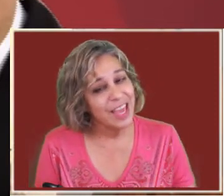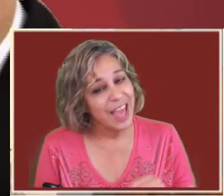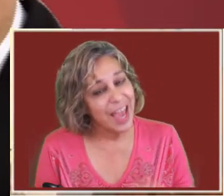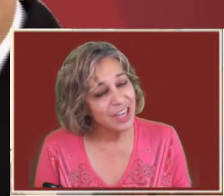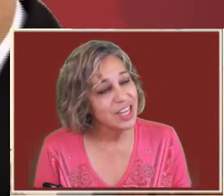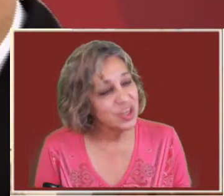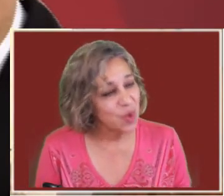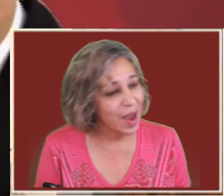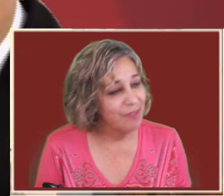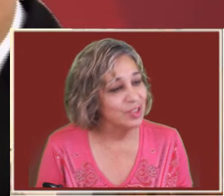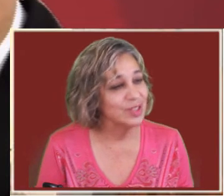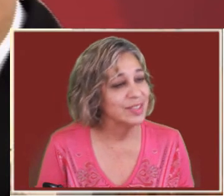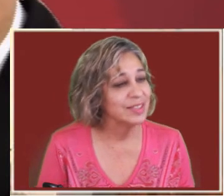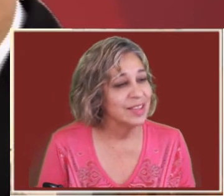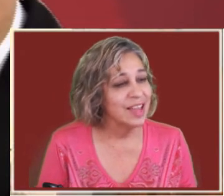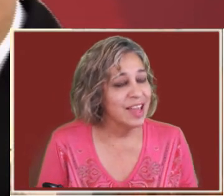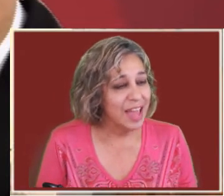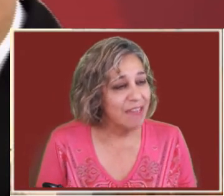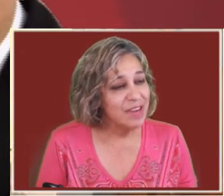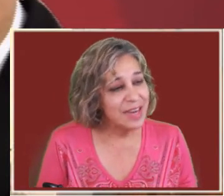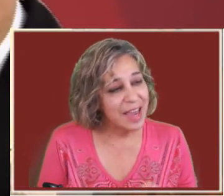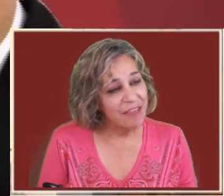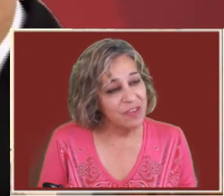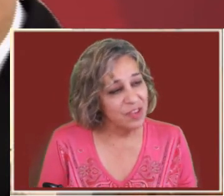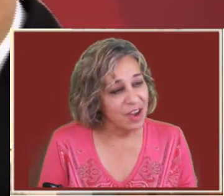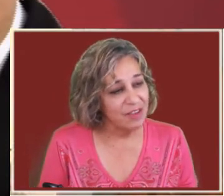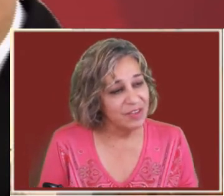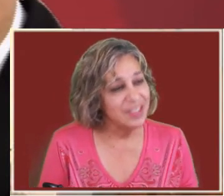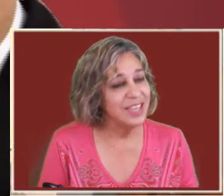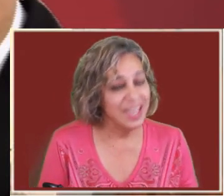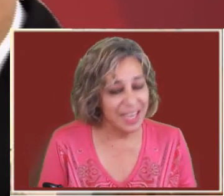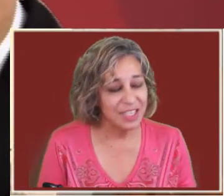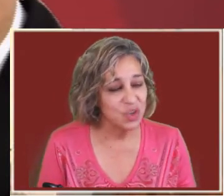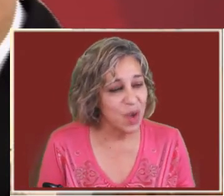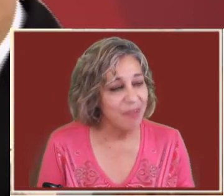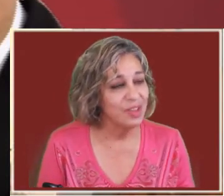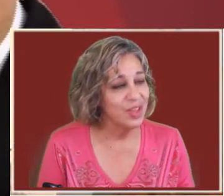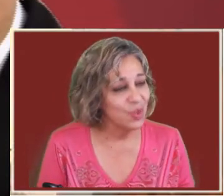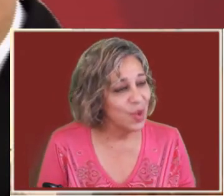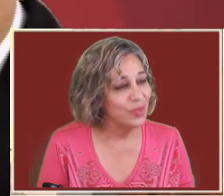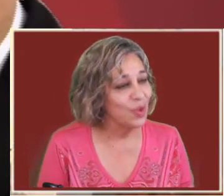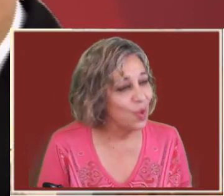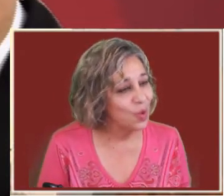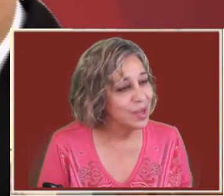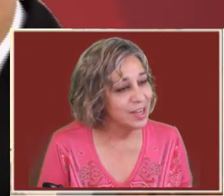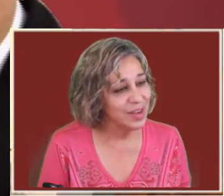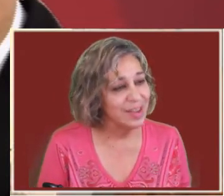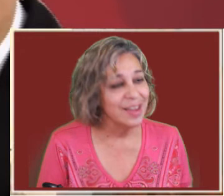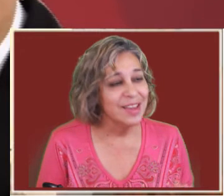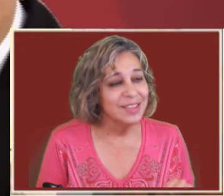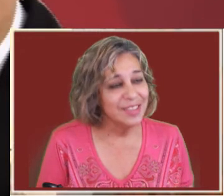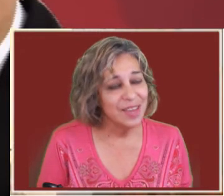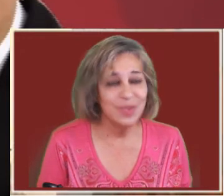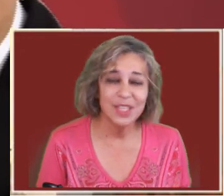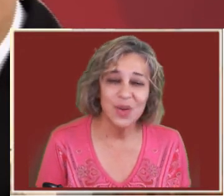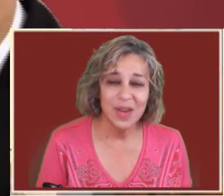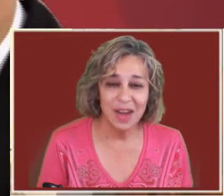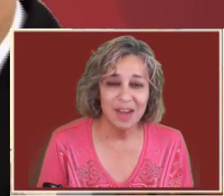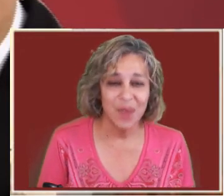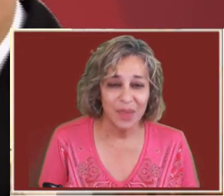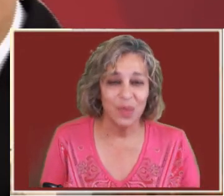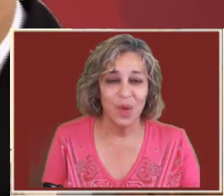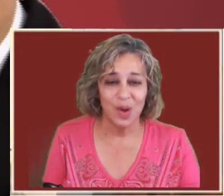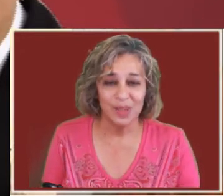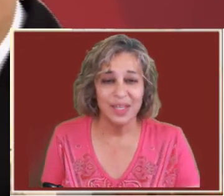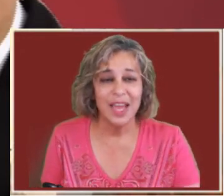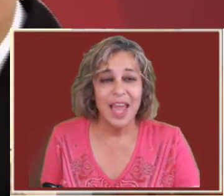he actually travels. Every day after the conference, he is traveling throughout the whole country, seeing what's going on